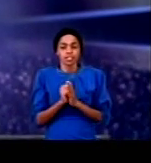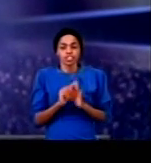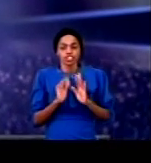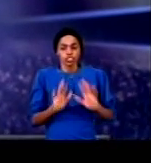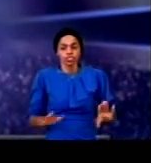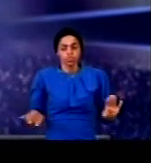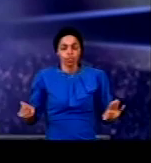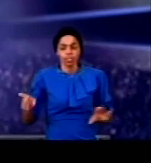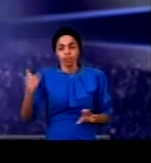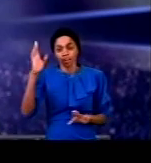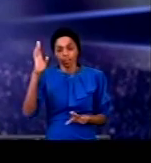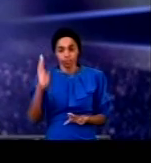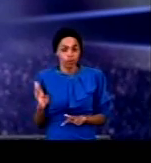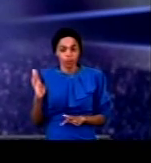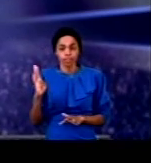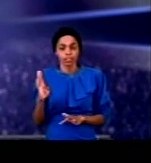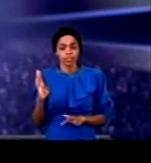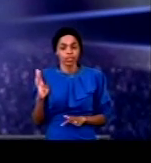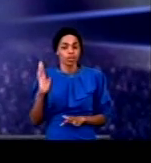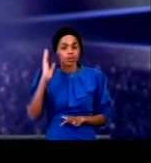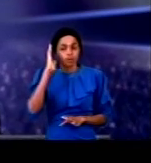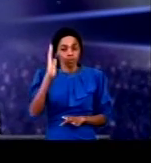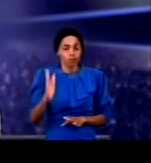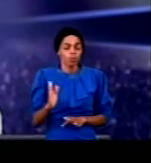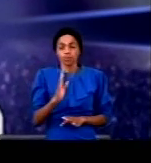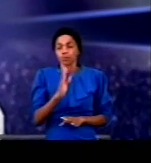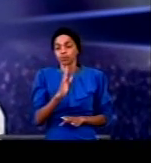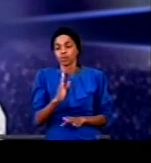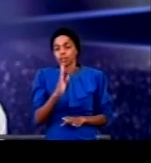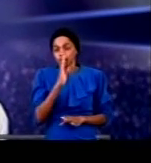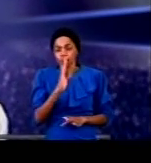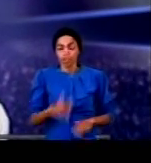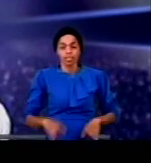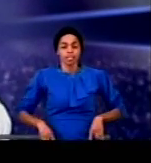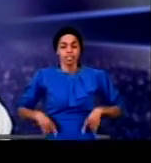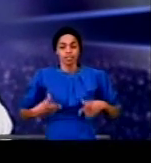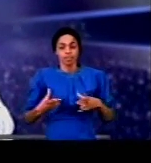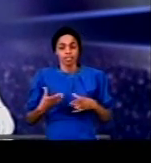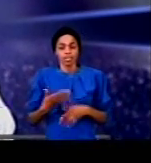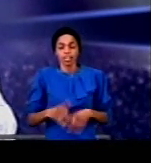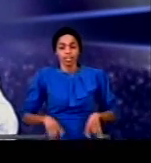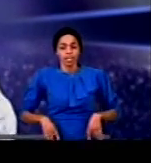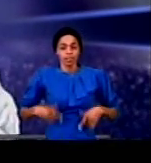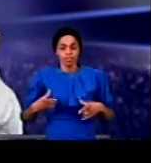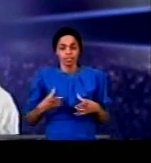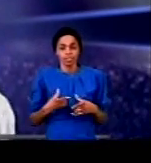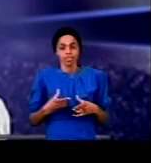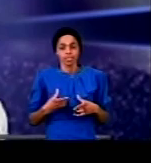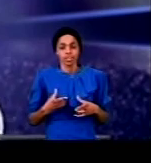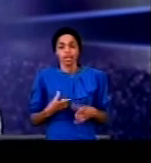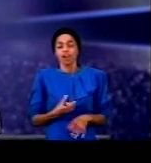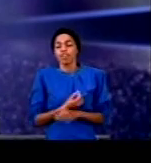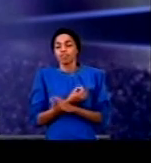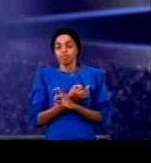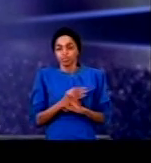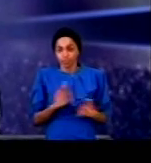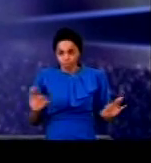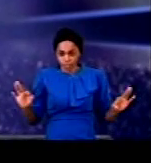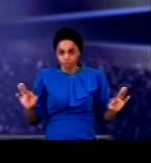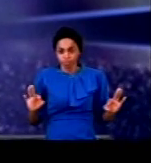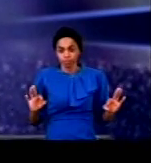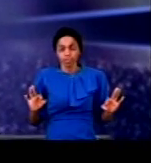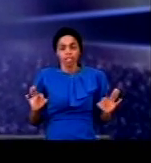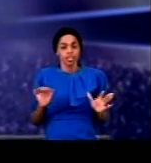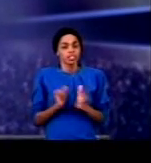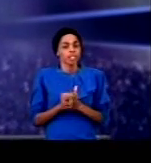the fear that they'll be killed, tortured, maimed, or any kind of harassment for their life. It's your responsibility and mine to